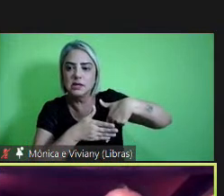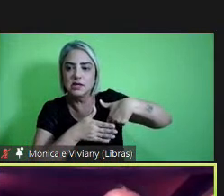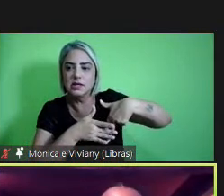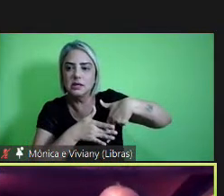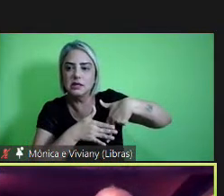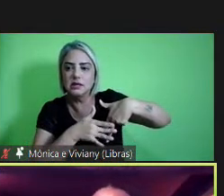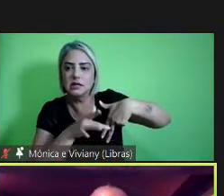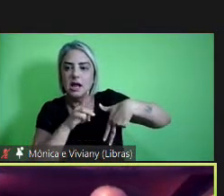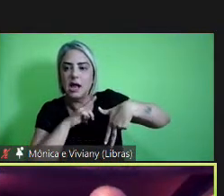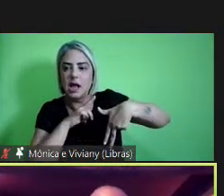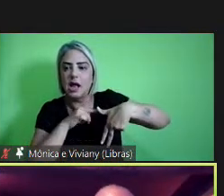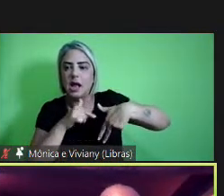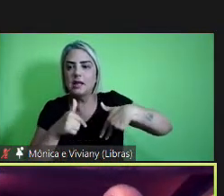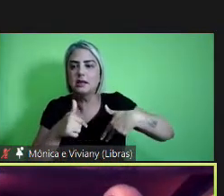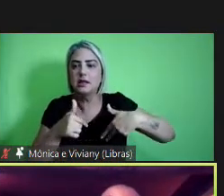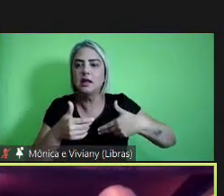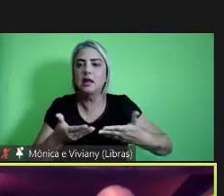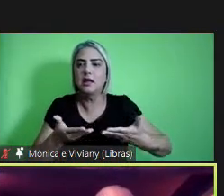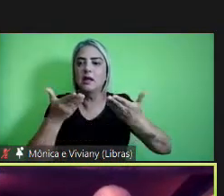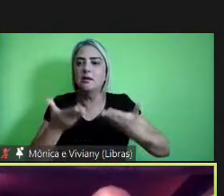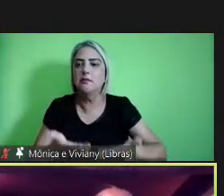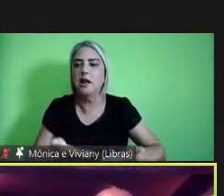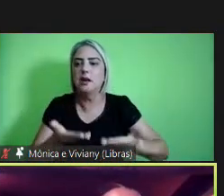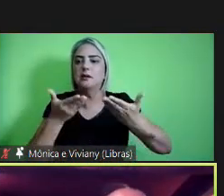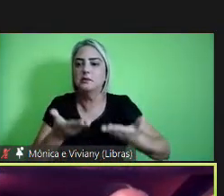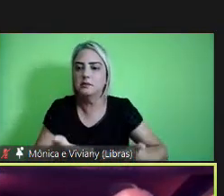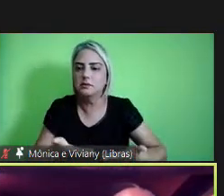they address the issue of weight